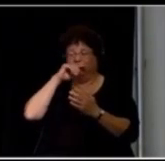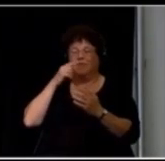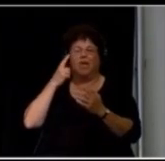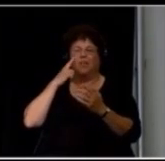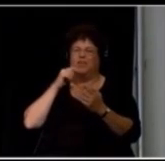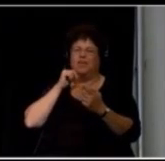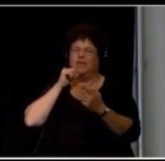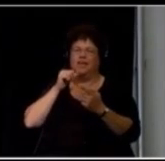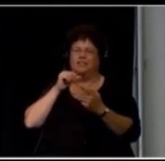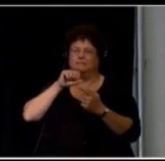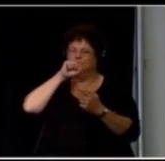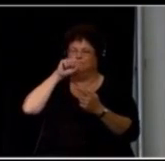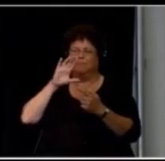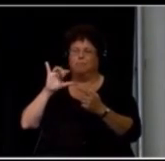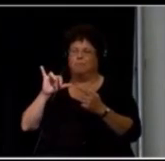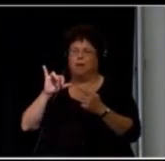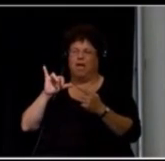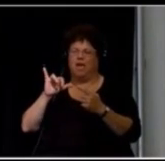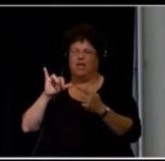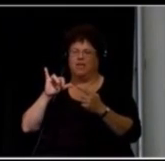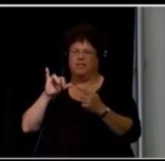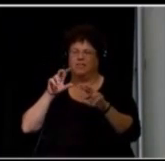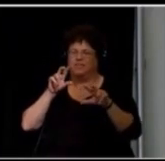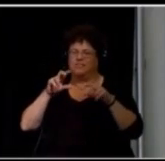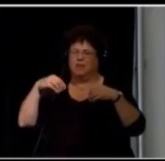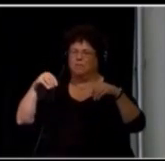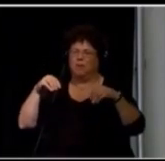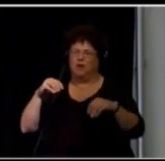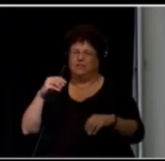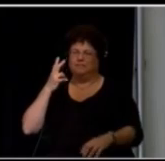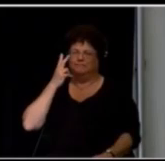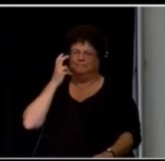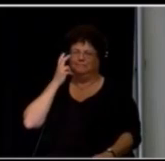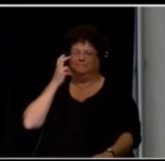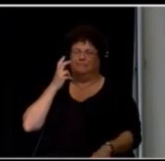not super loved by the public markets, you know.